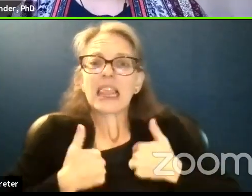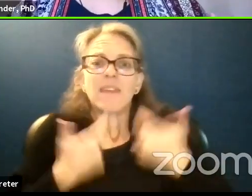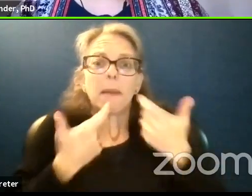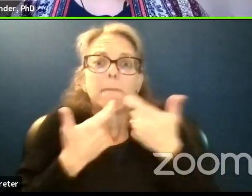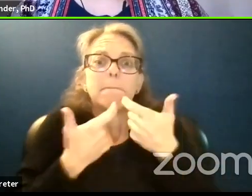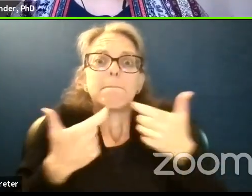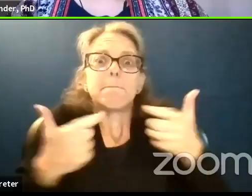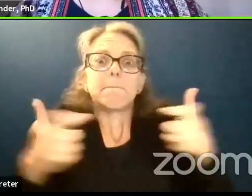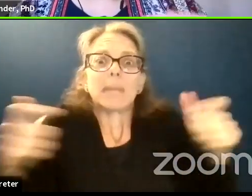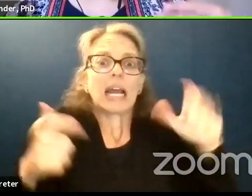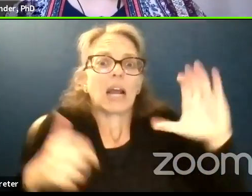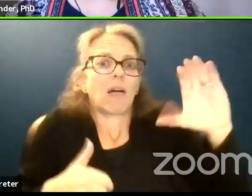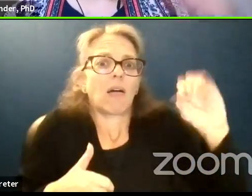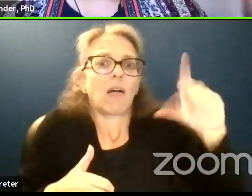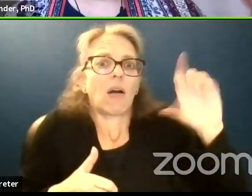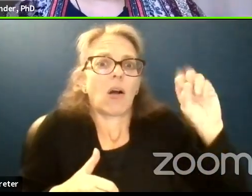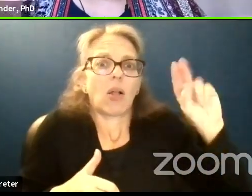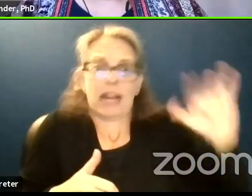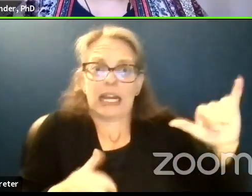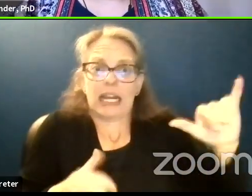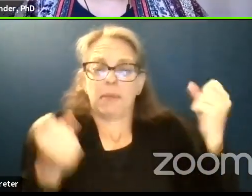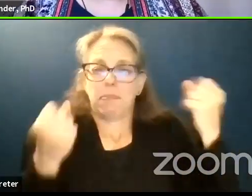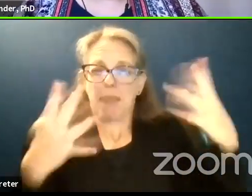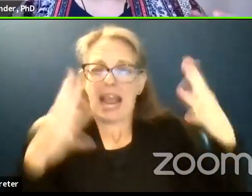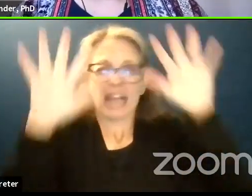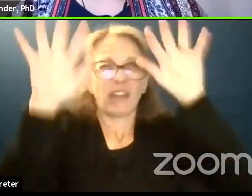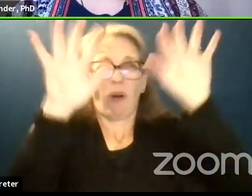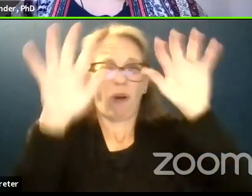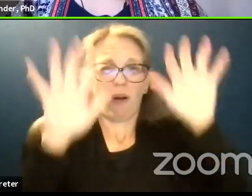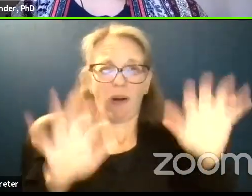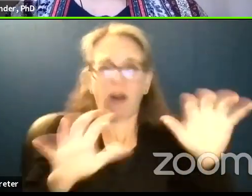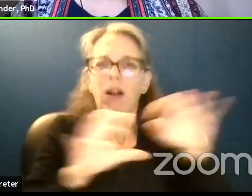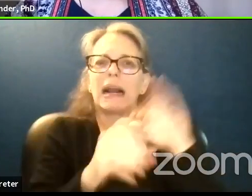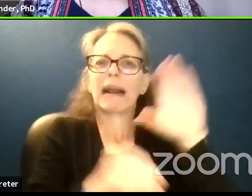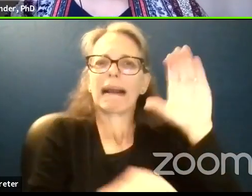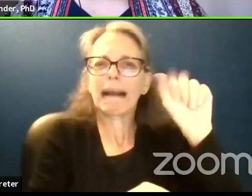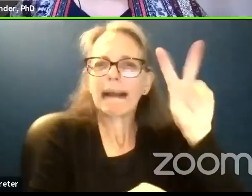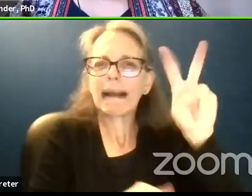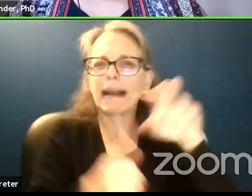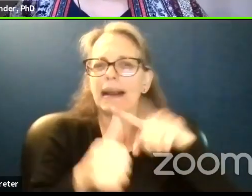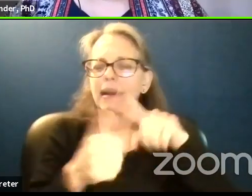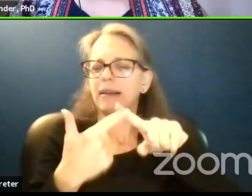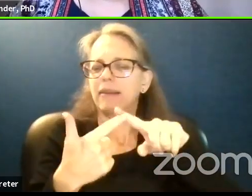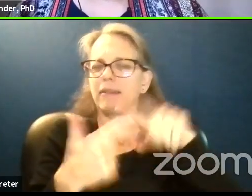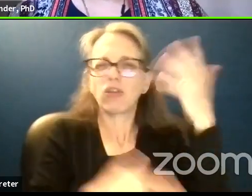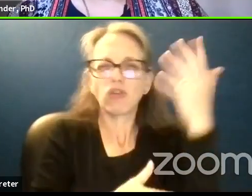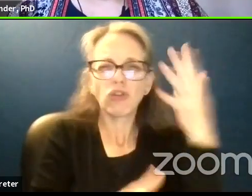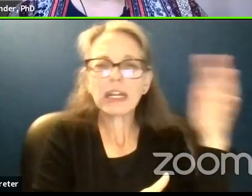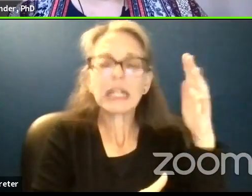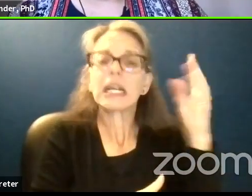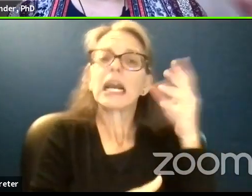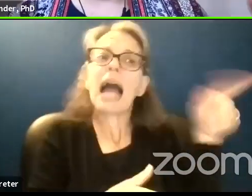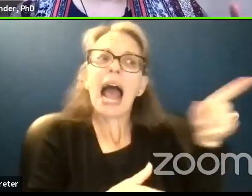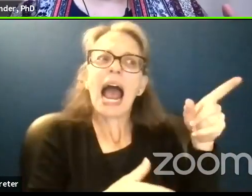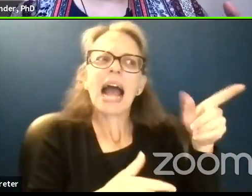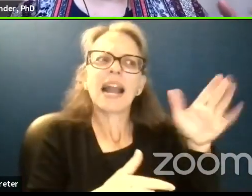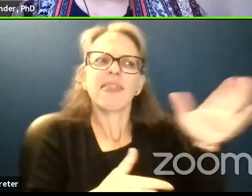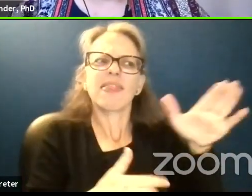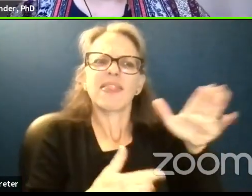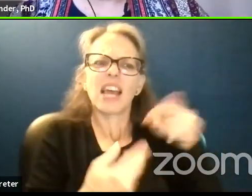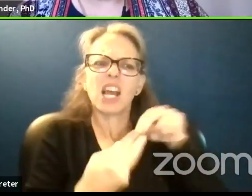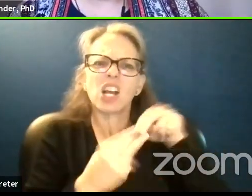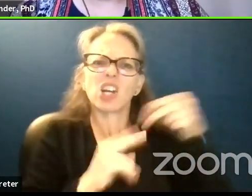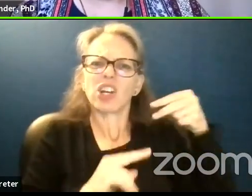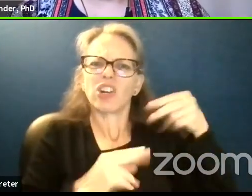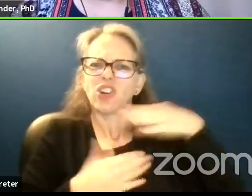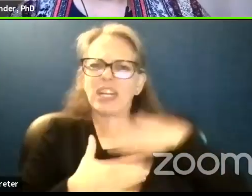colonies in caves and in trees. And they also are very close to humans because there's so many bats and